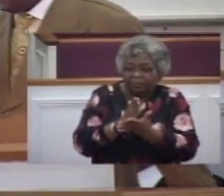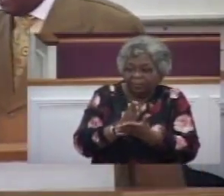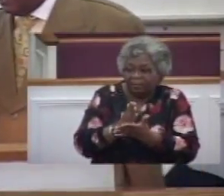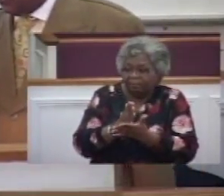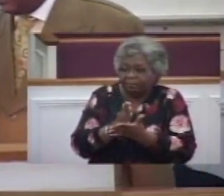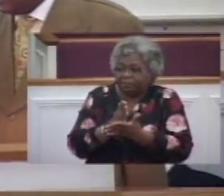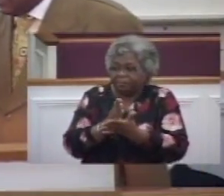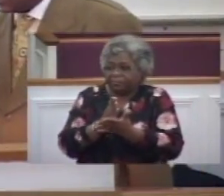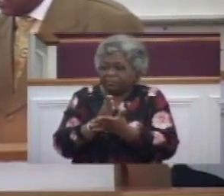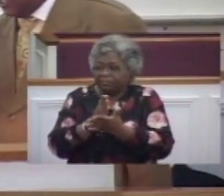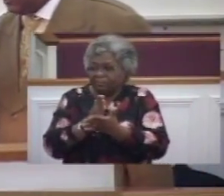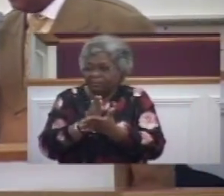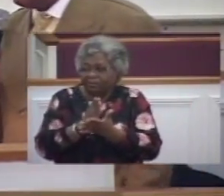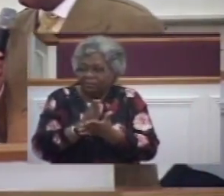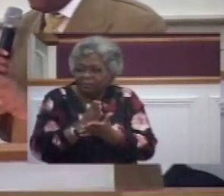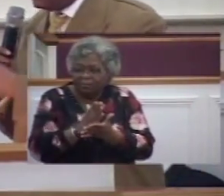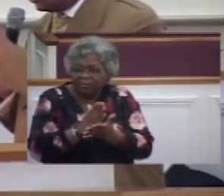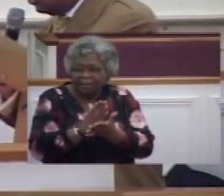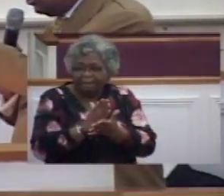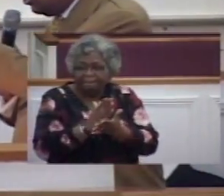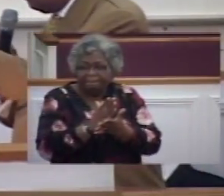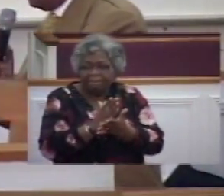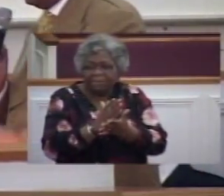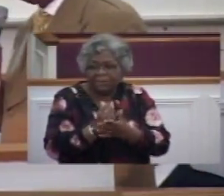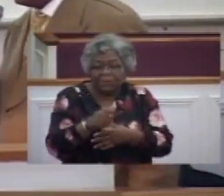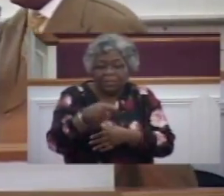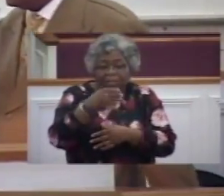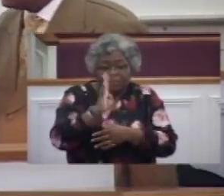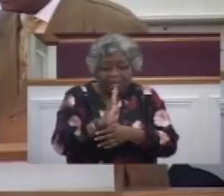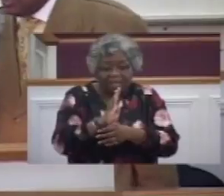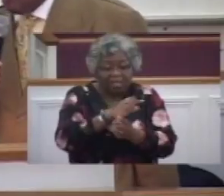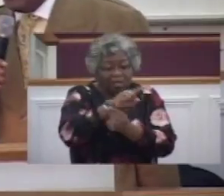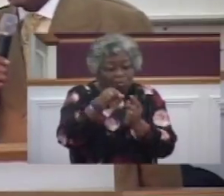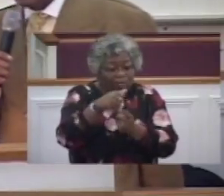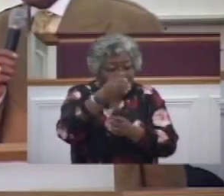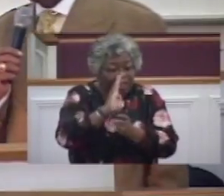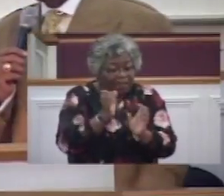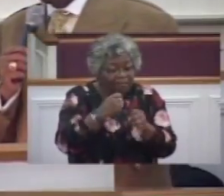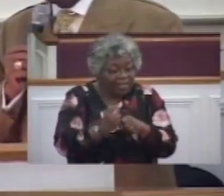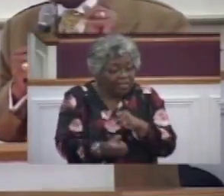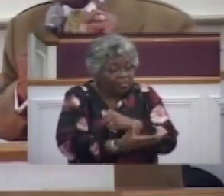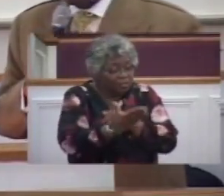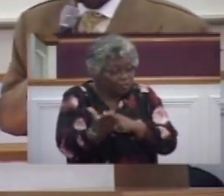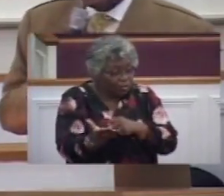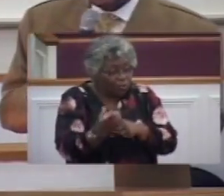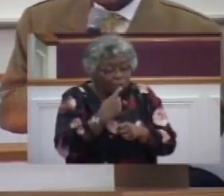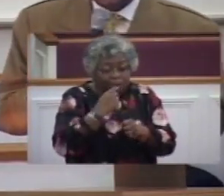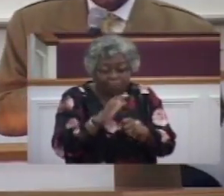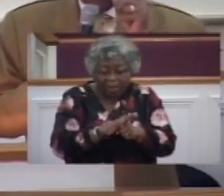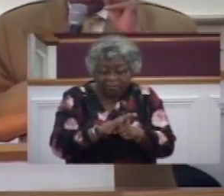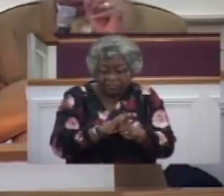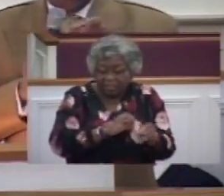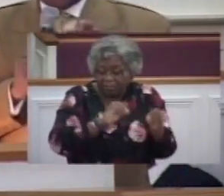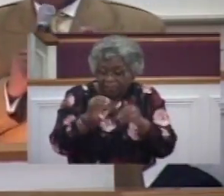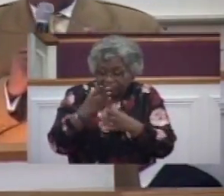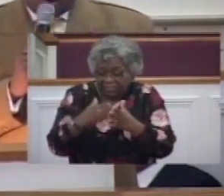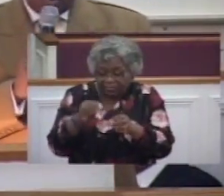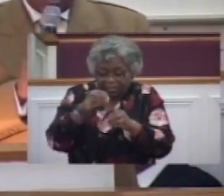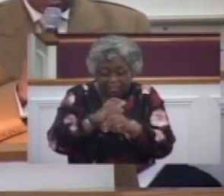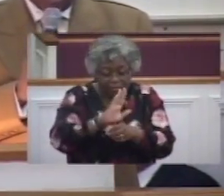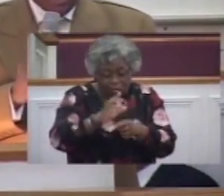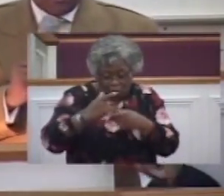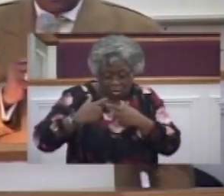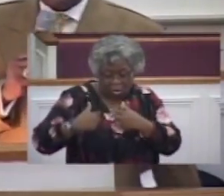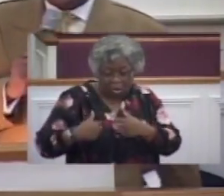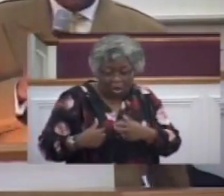something today. When God makes you a promise, when God puts something in your